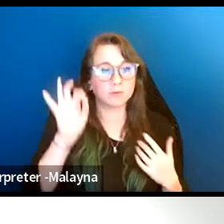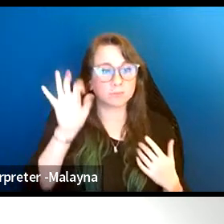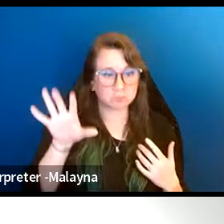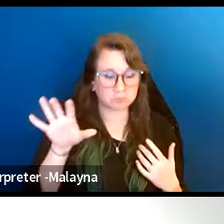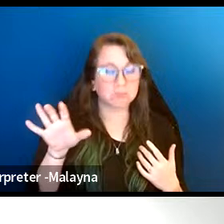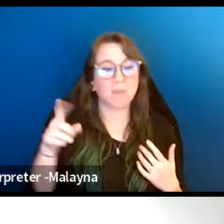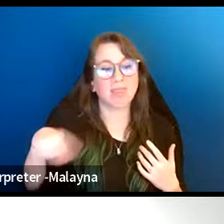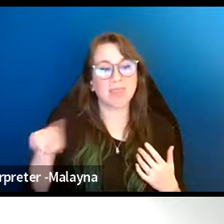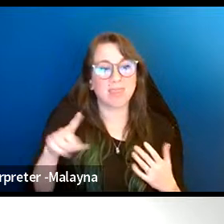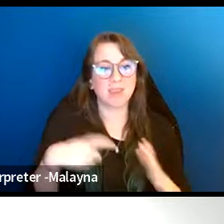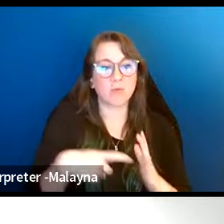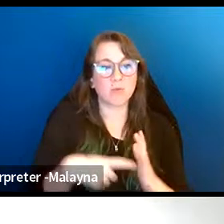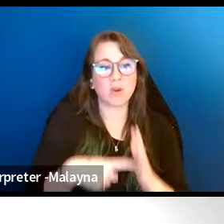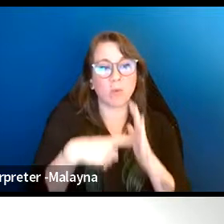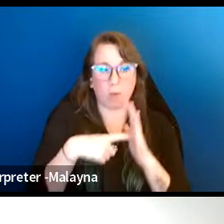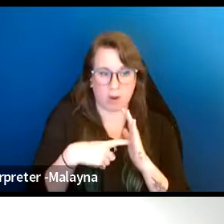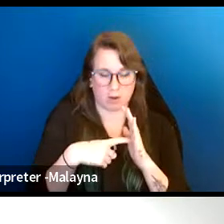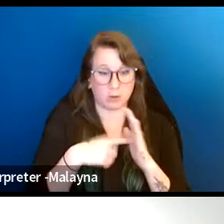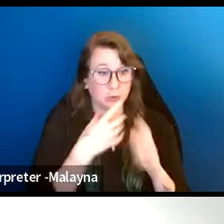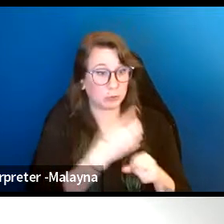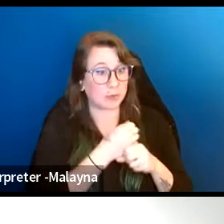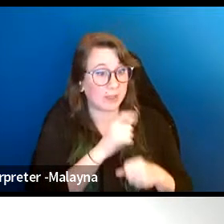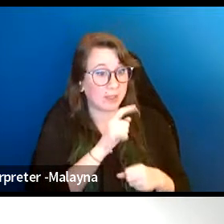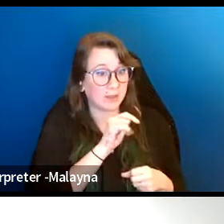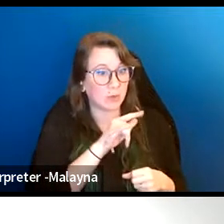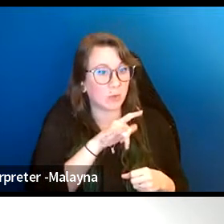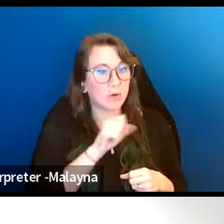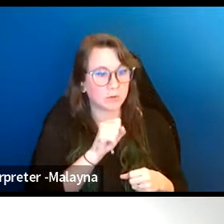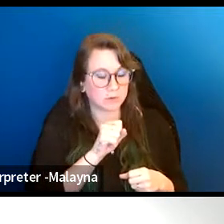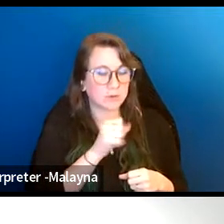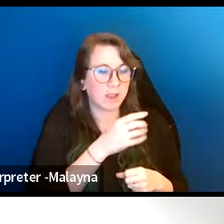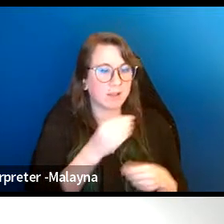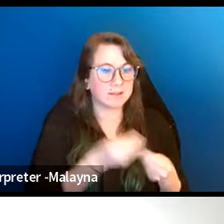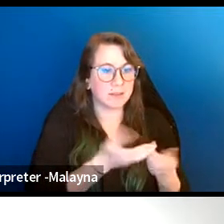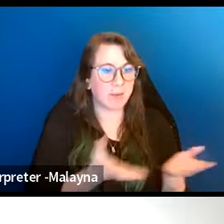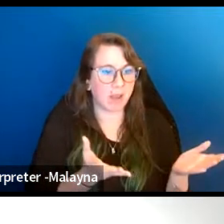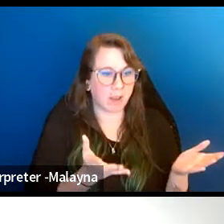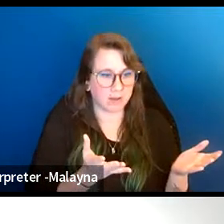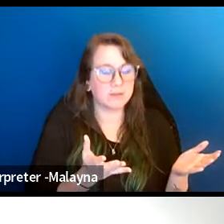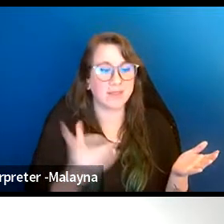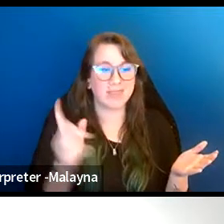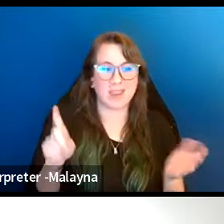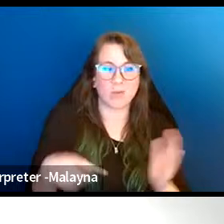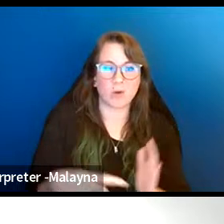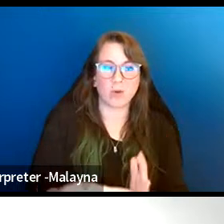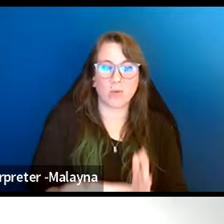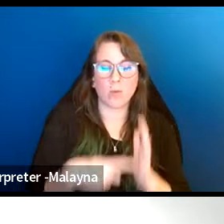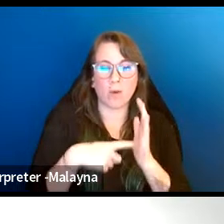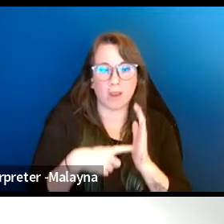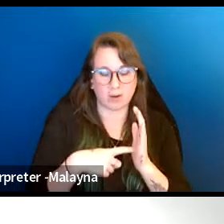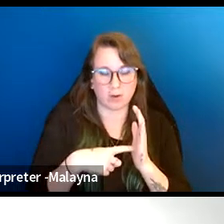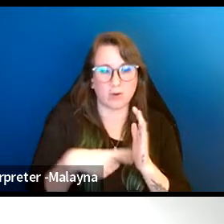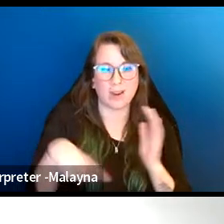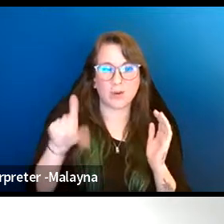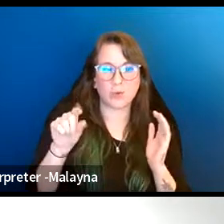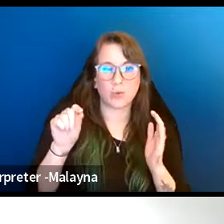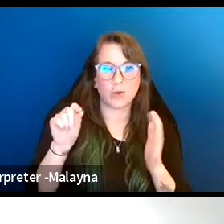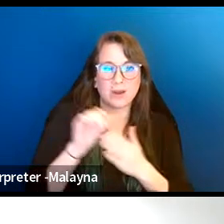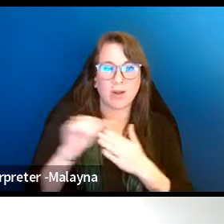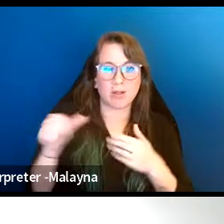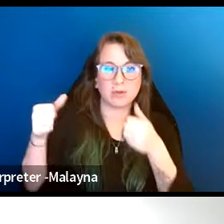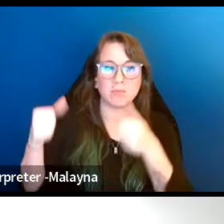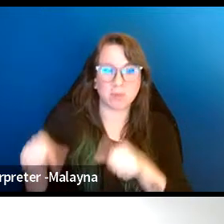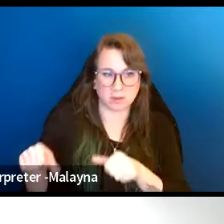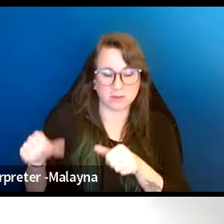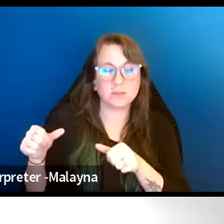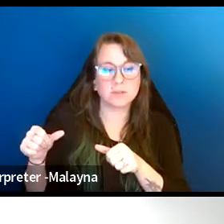they require, in order to get tools and supplies from them, they require a $20 deposit.